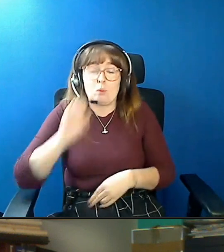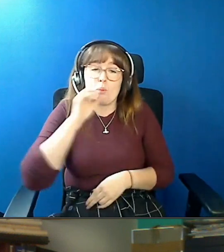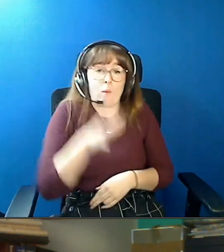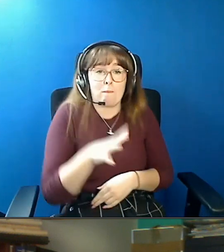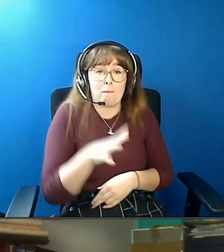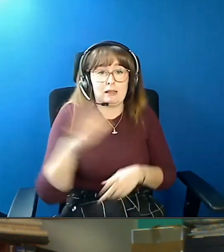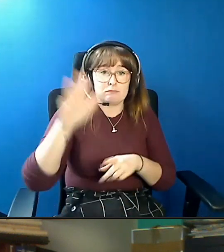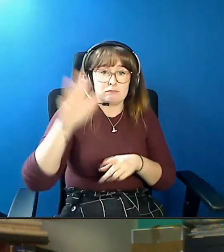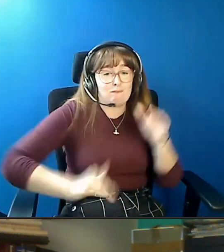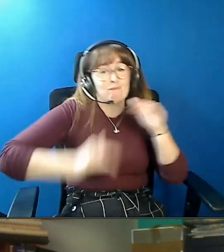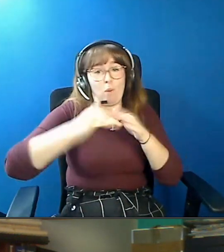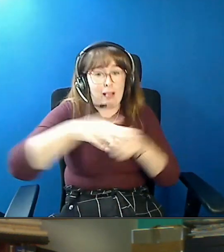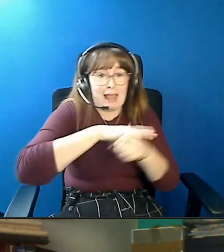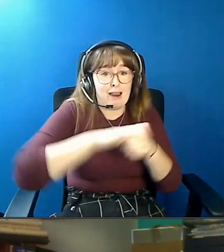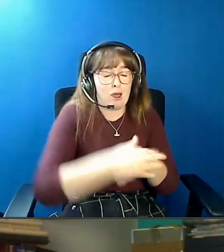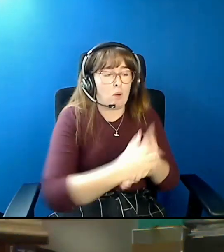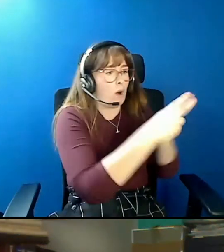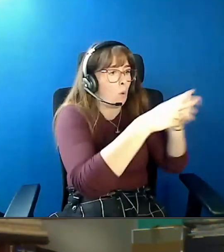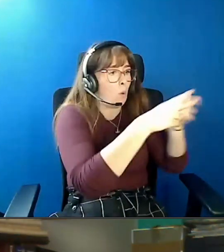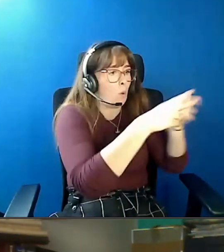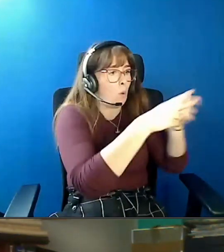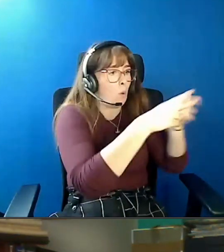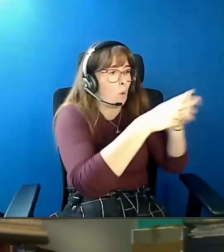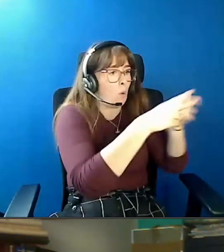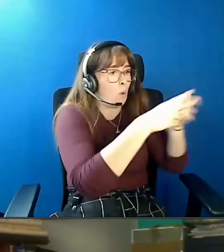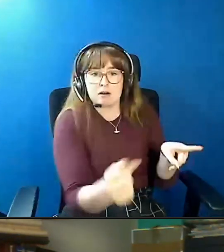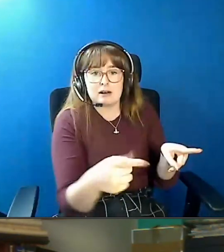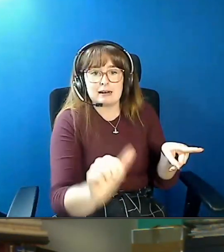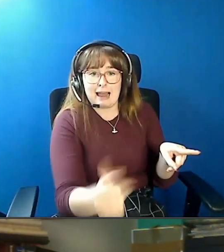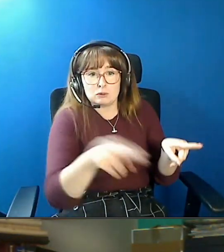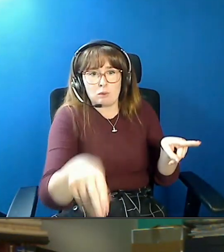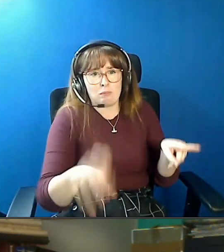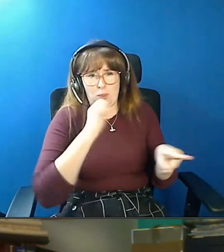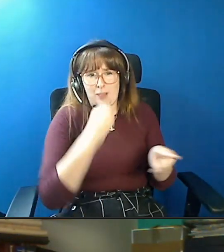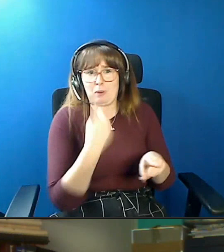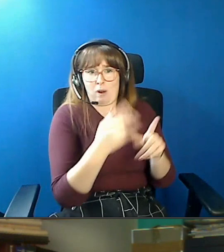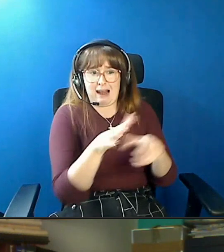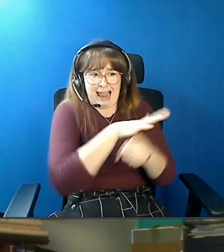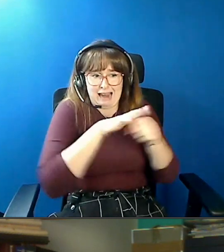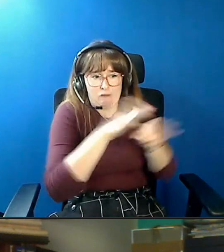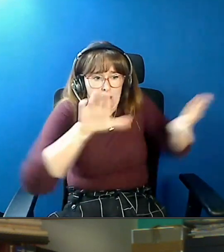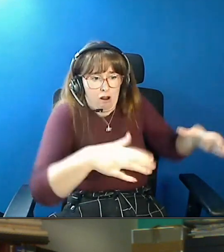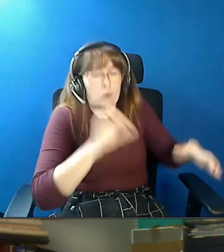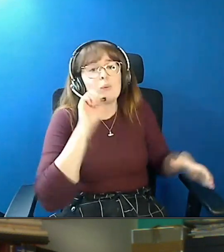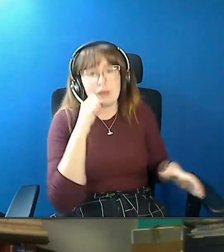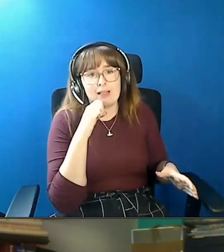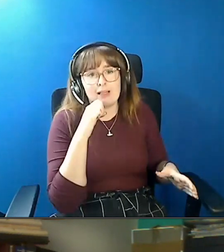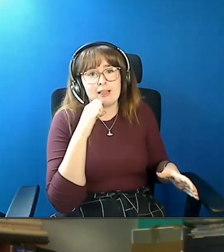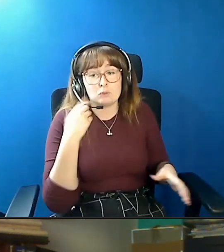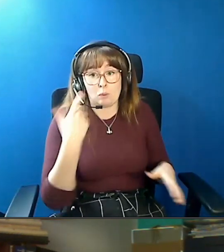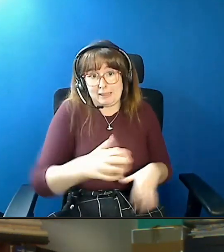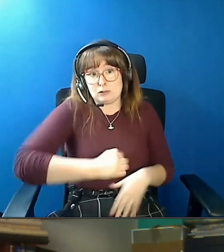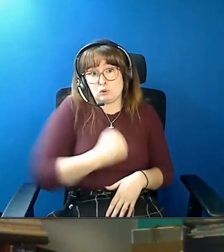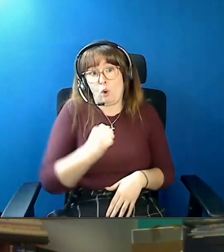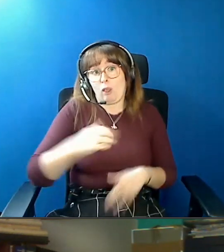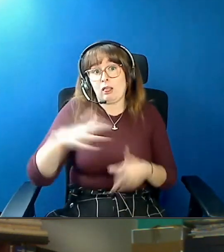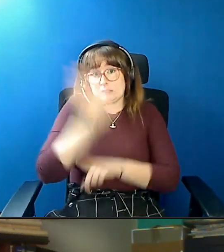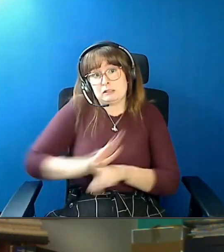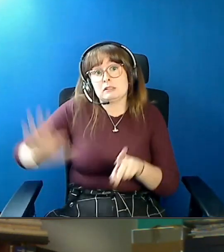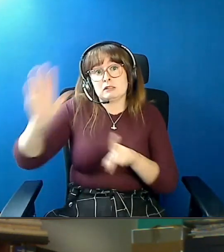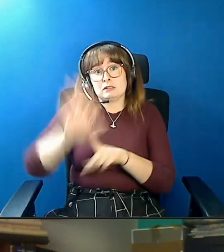an area doing one home here, one home there. You're going to look for economies of scale, and we've done a lot of work in Scotland around supporting